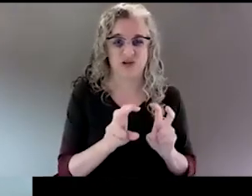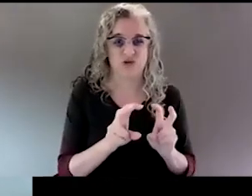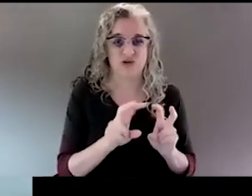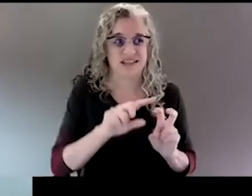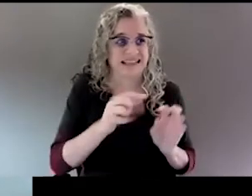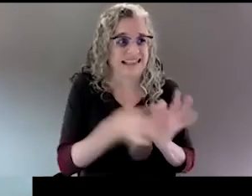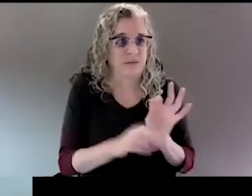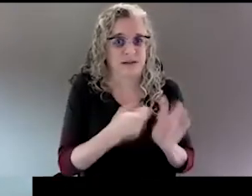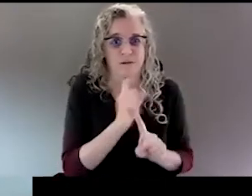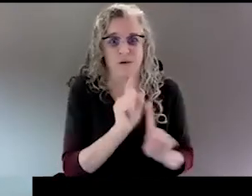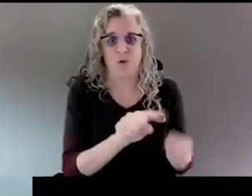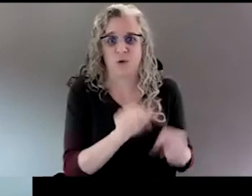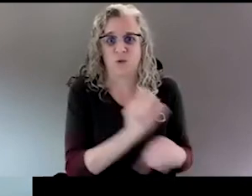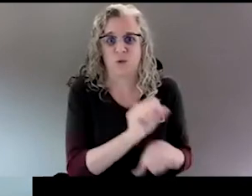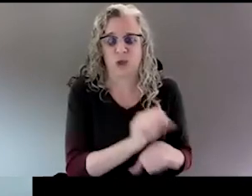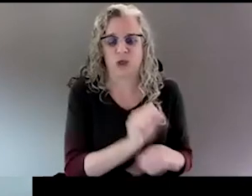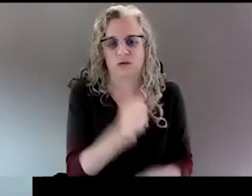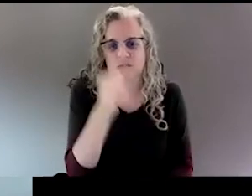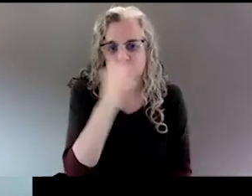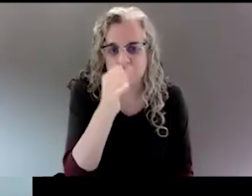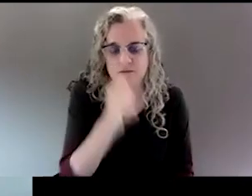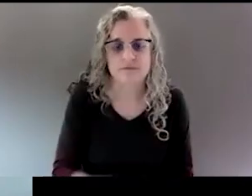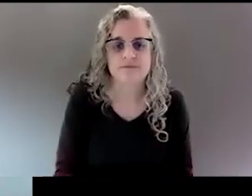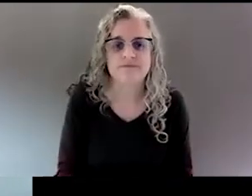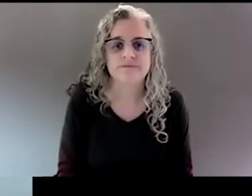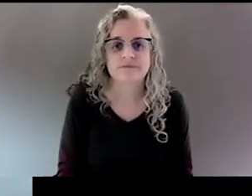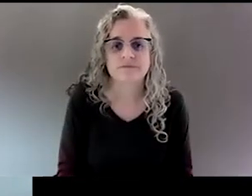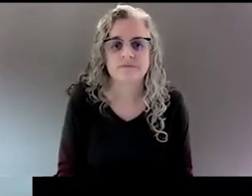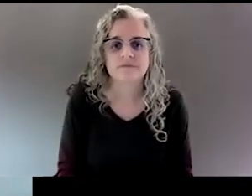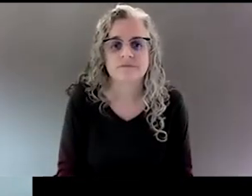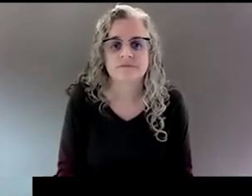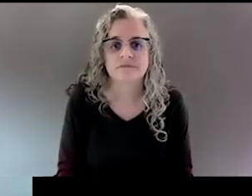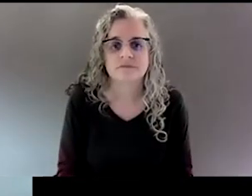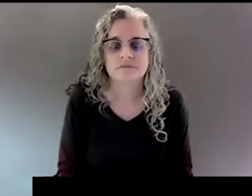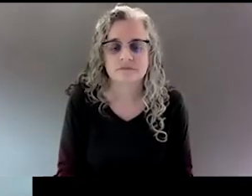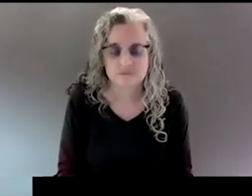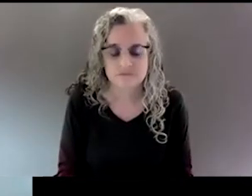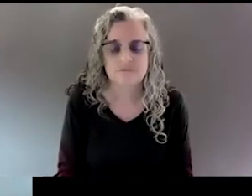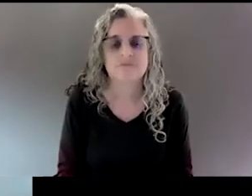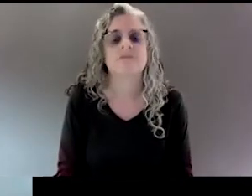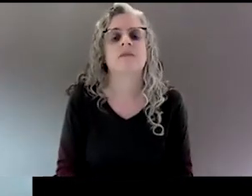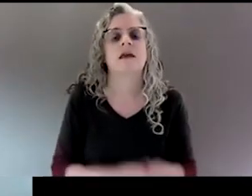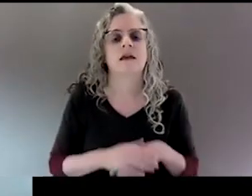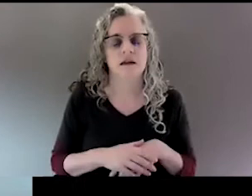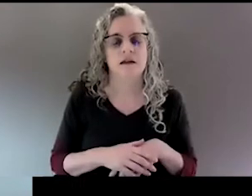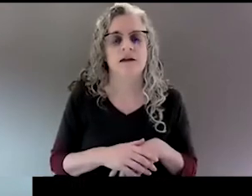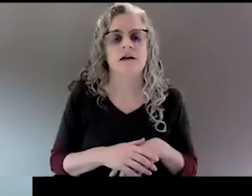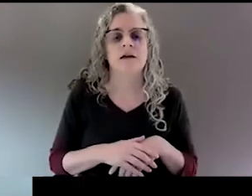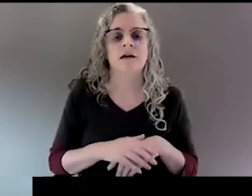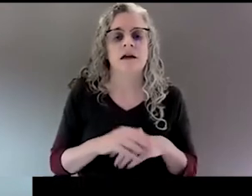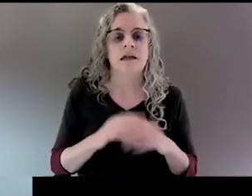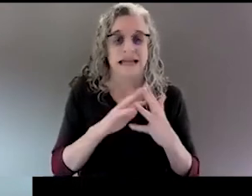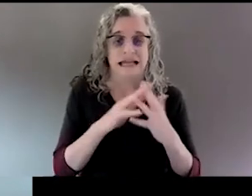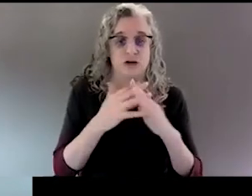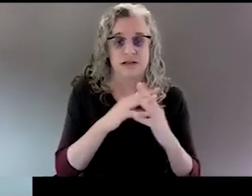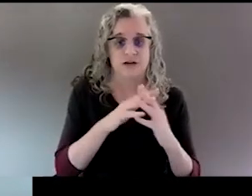The added intersectional stress in our communities is just so detrimental that we now have almost an